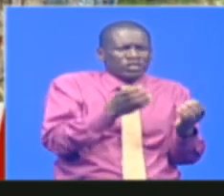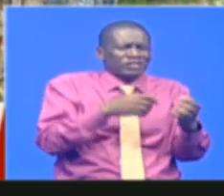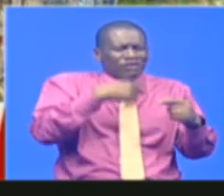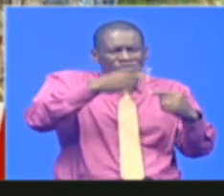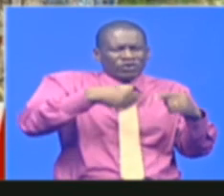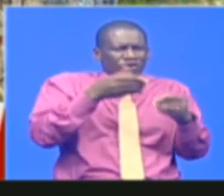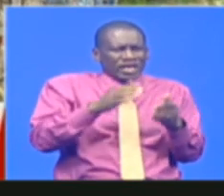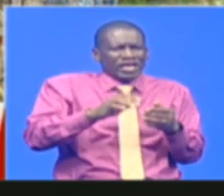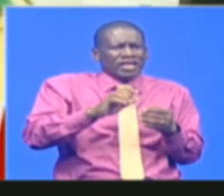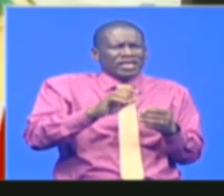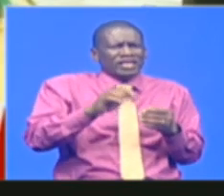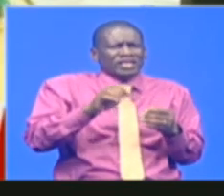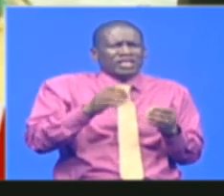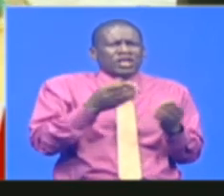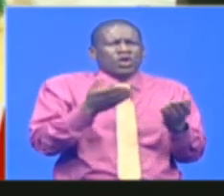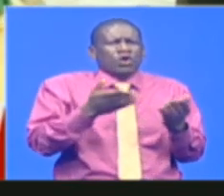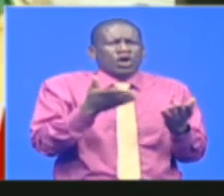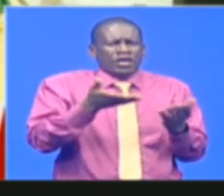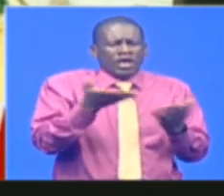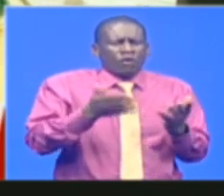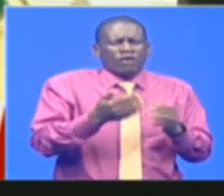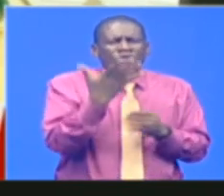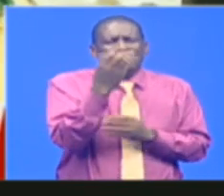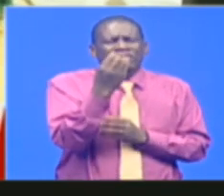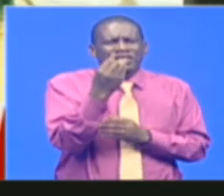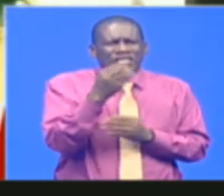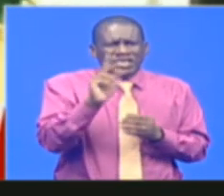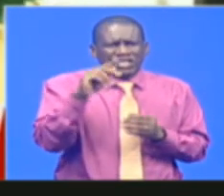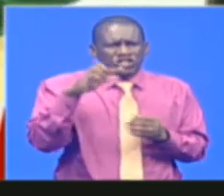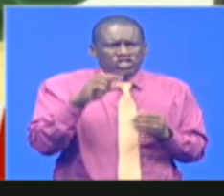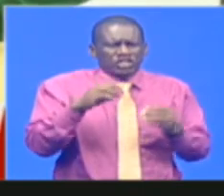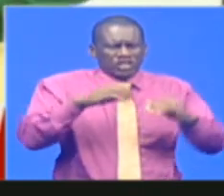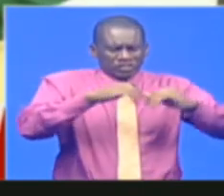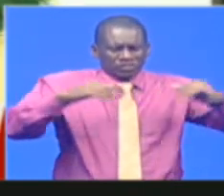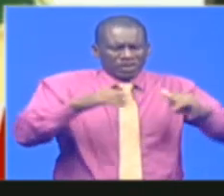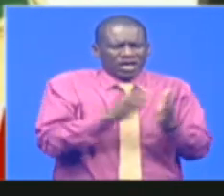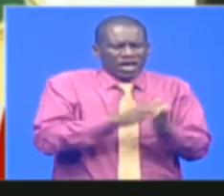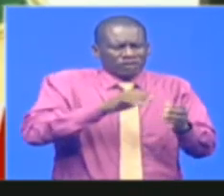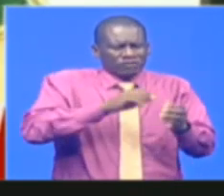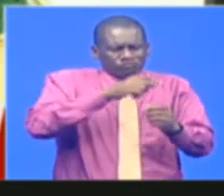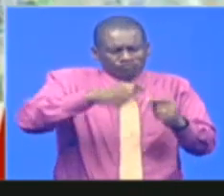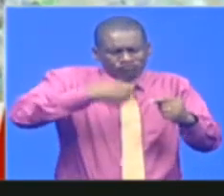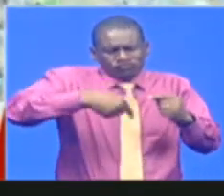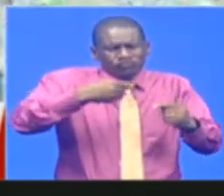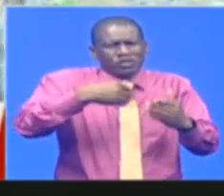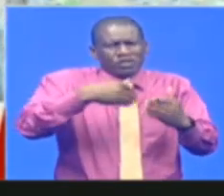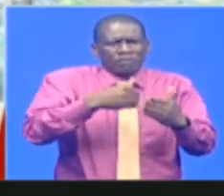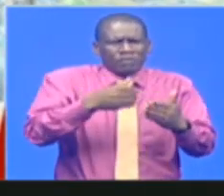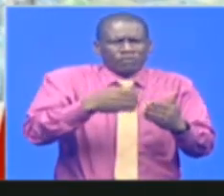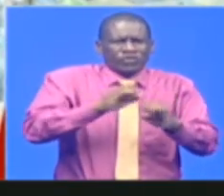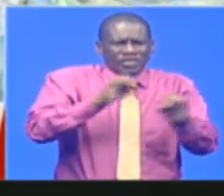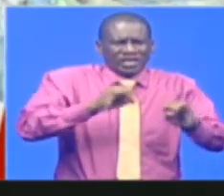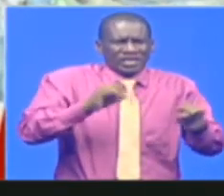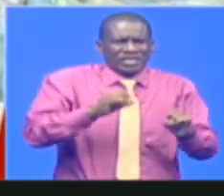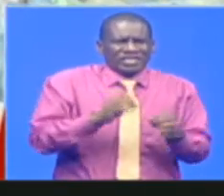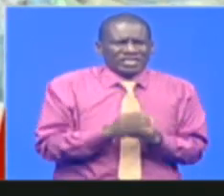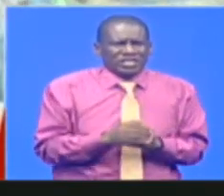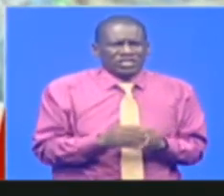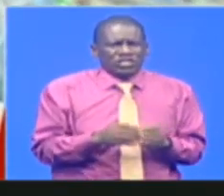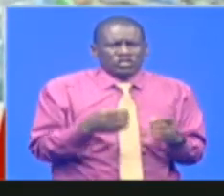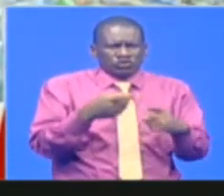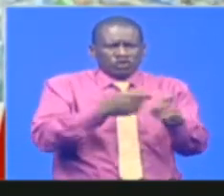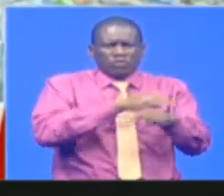Here, about 500 kilograms of plastic is sorted, then crushed into pellets before undergoing a rigorous washing process to